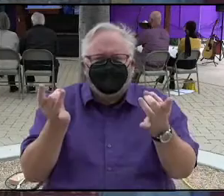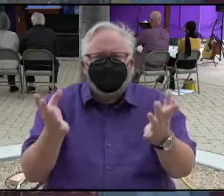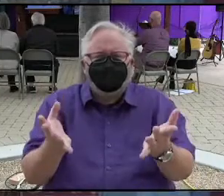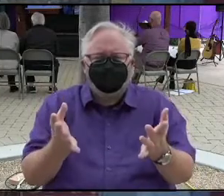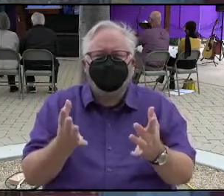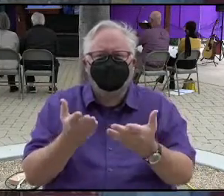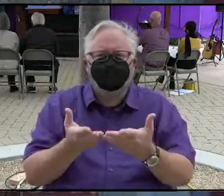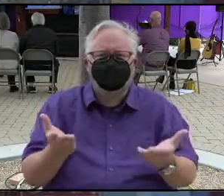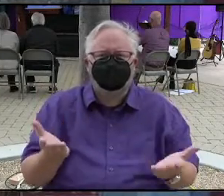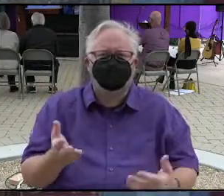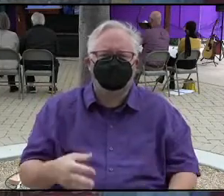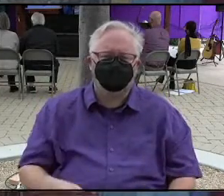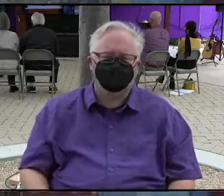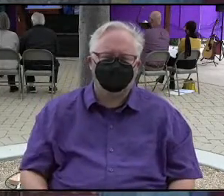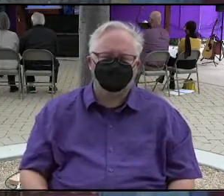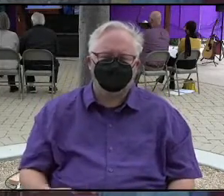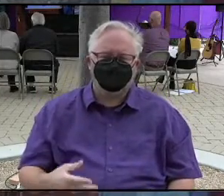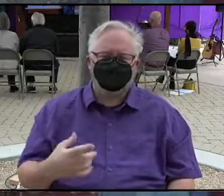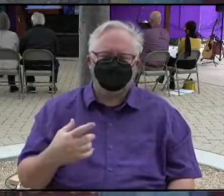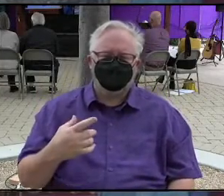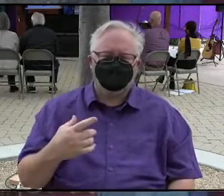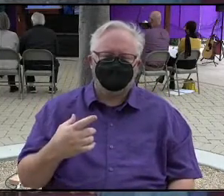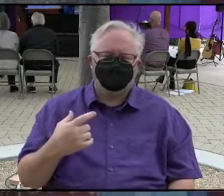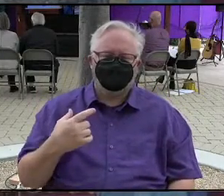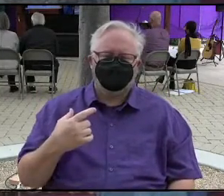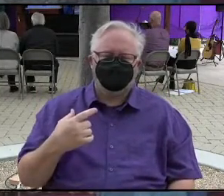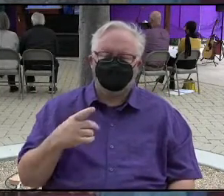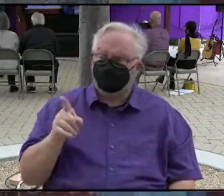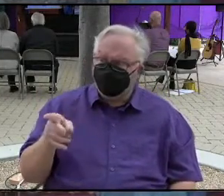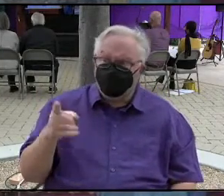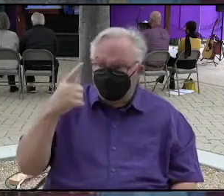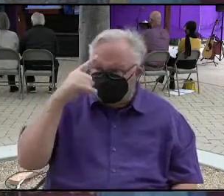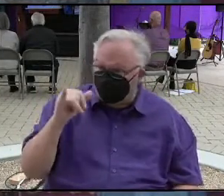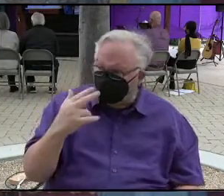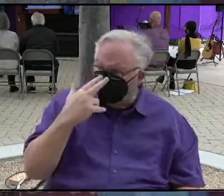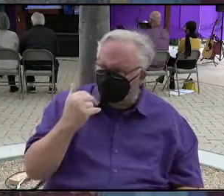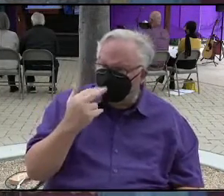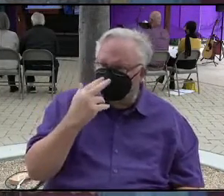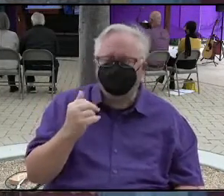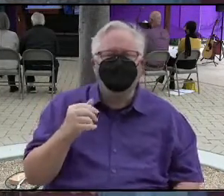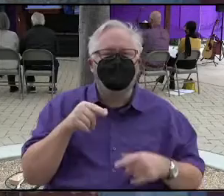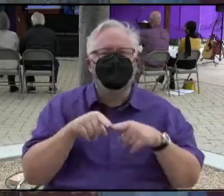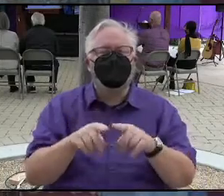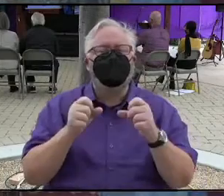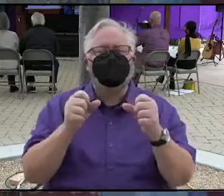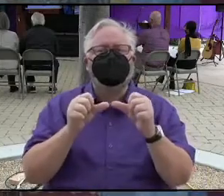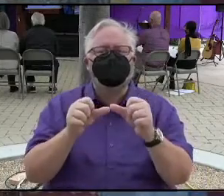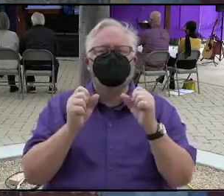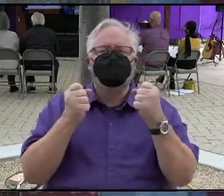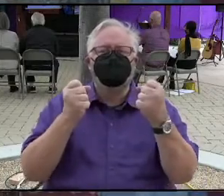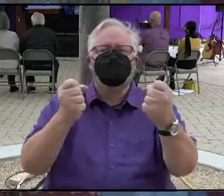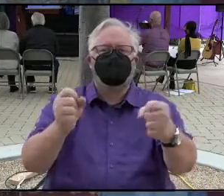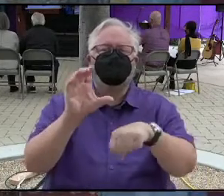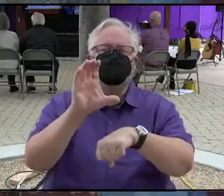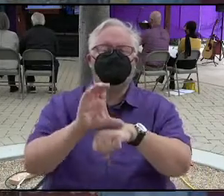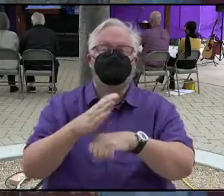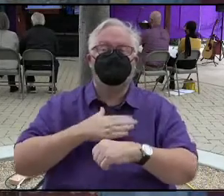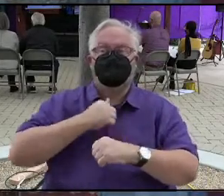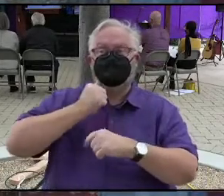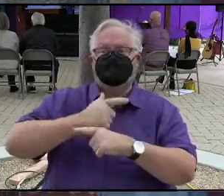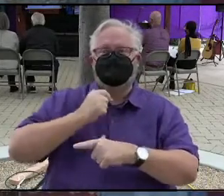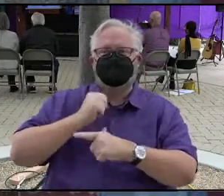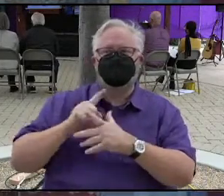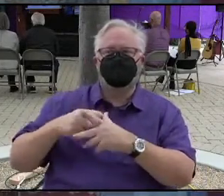thing? Did I think that was funny?" As we continued driving to church, my sisters began